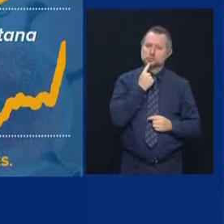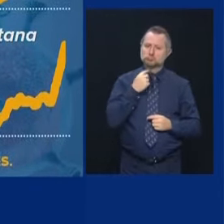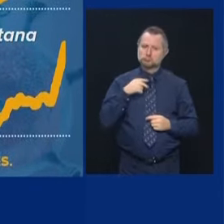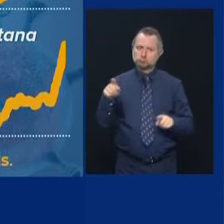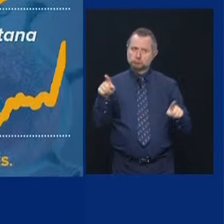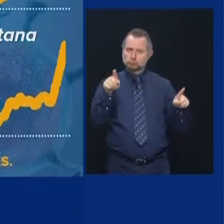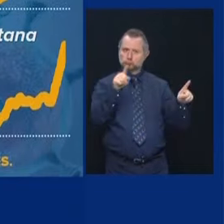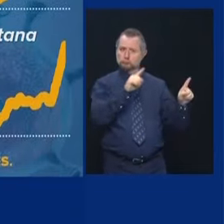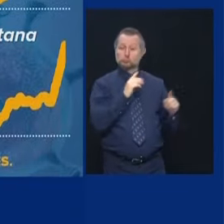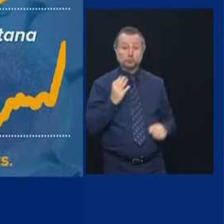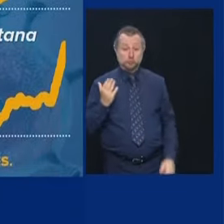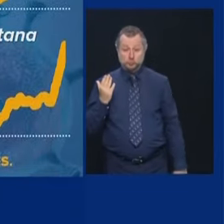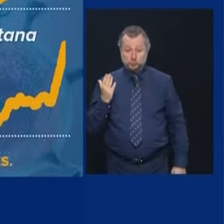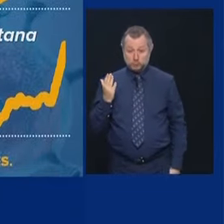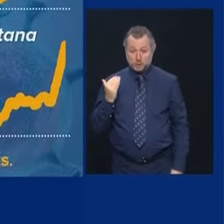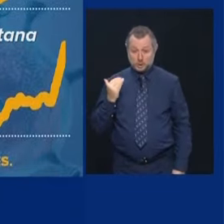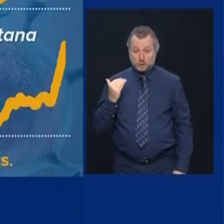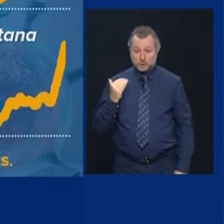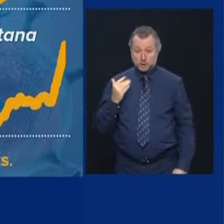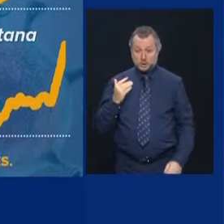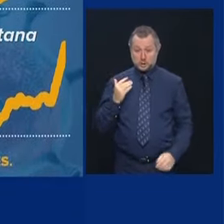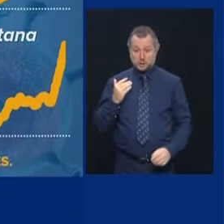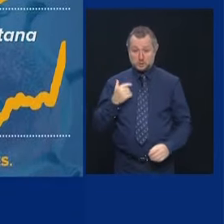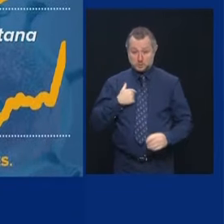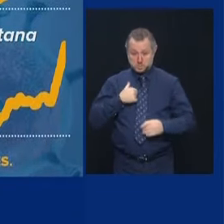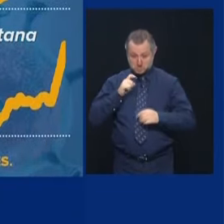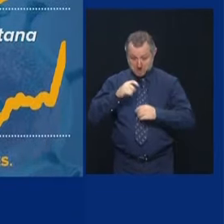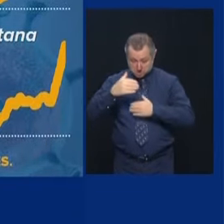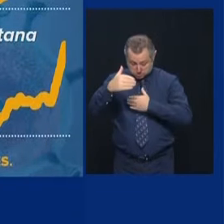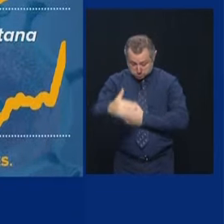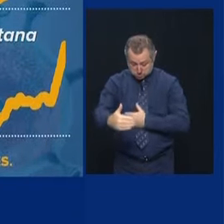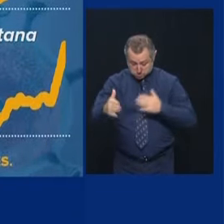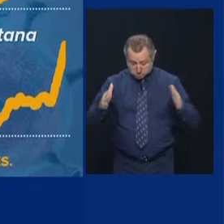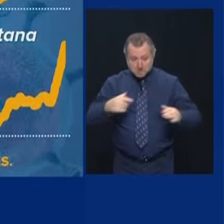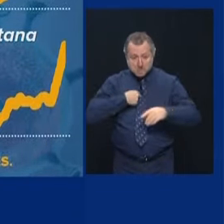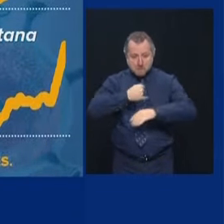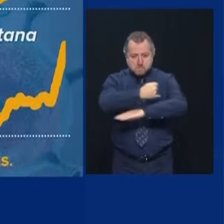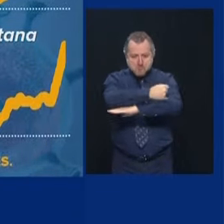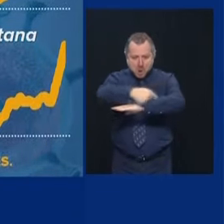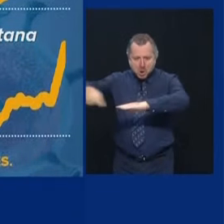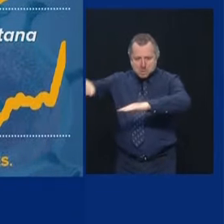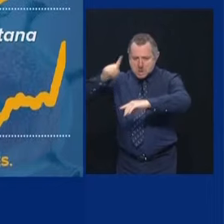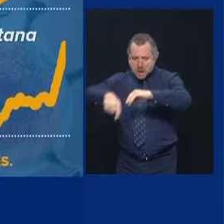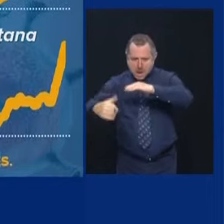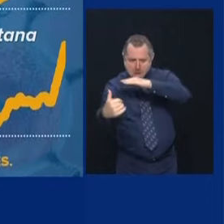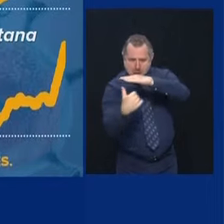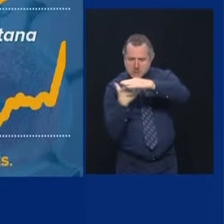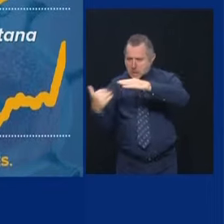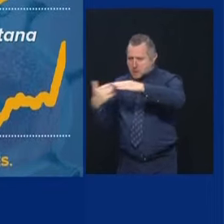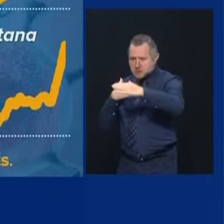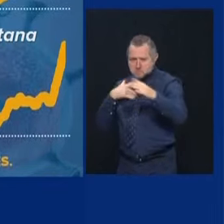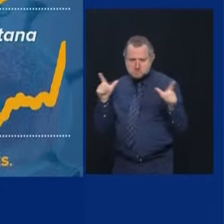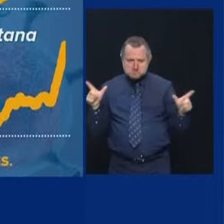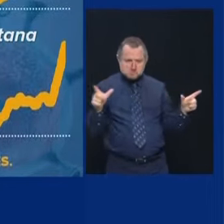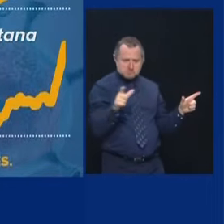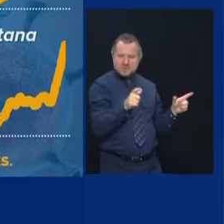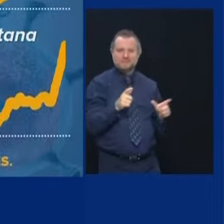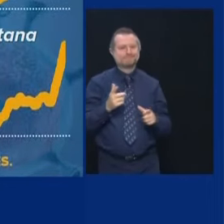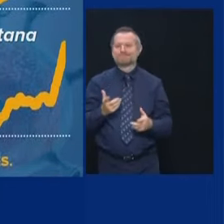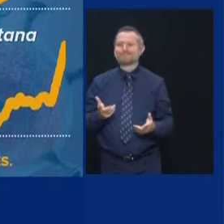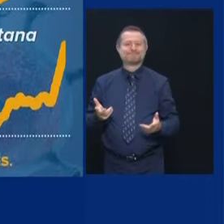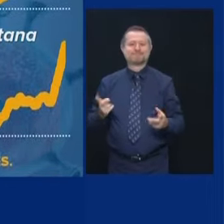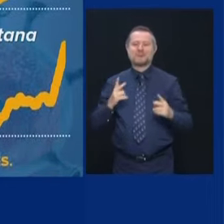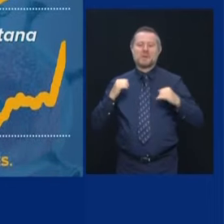sealed. We put a quarantine in effect. I know, but people still drive in. It's still water